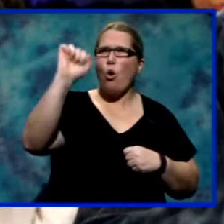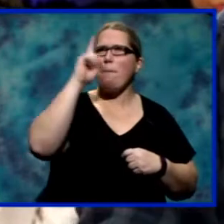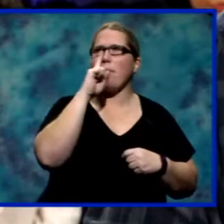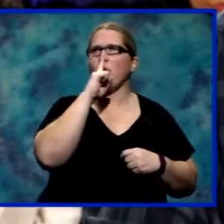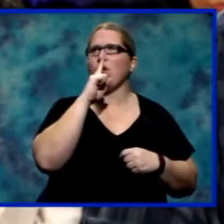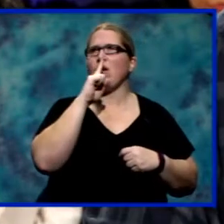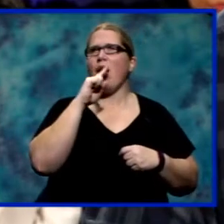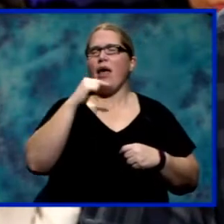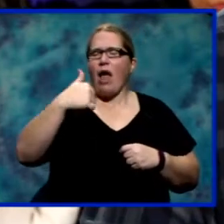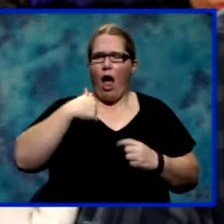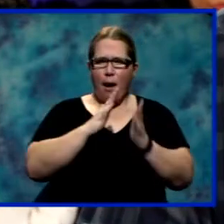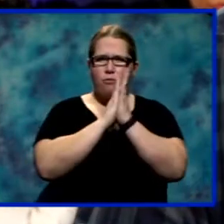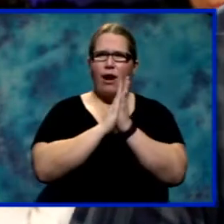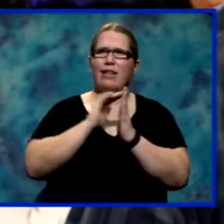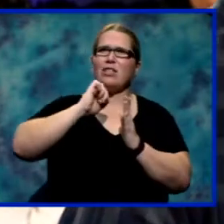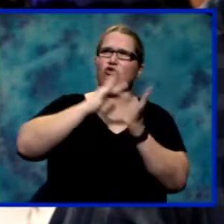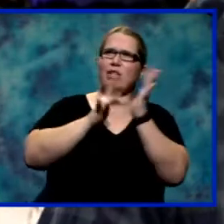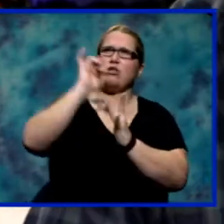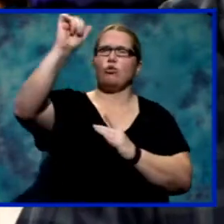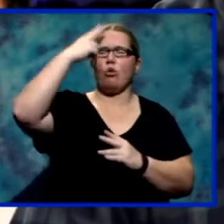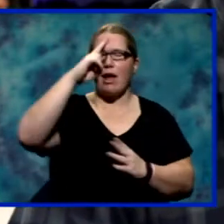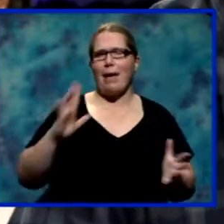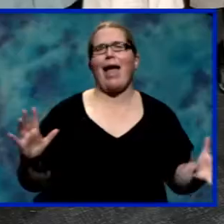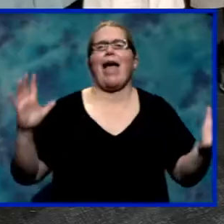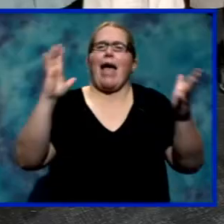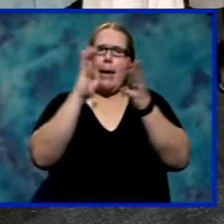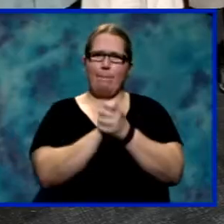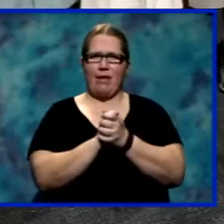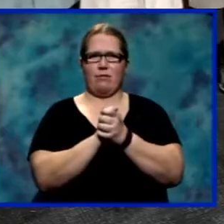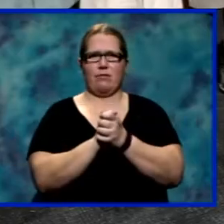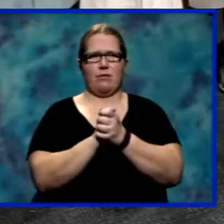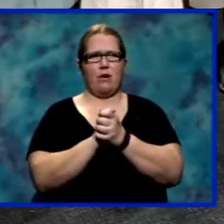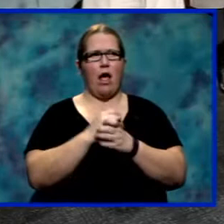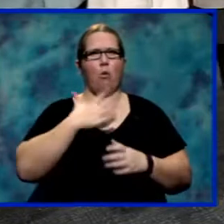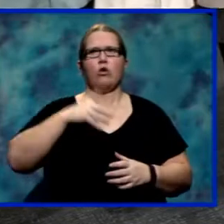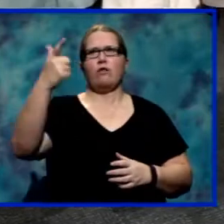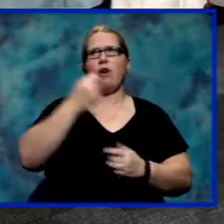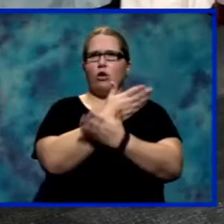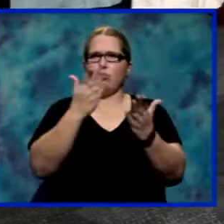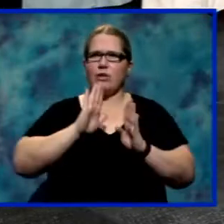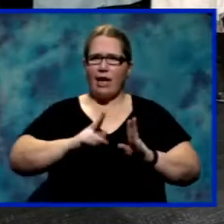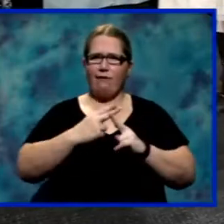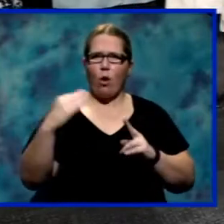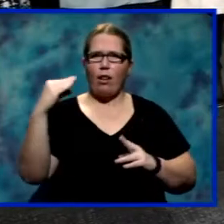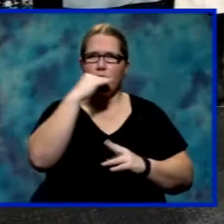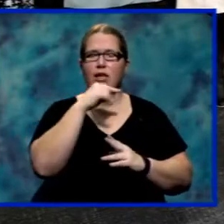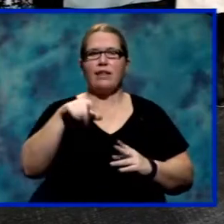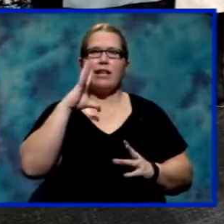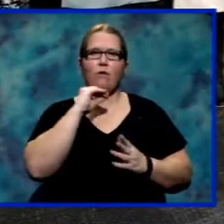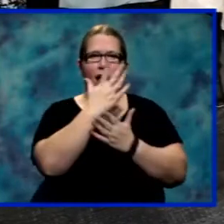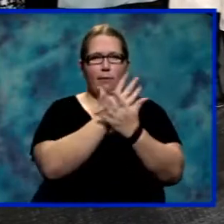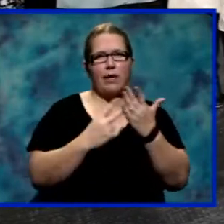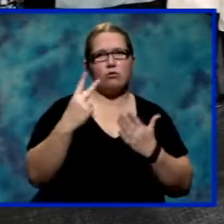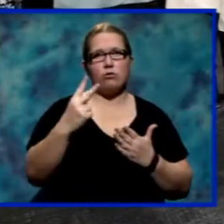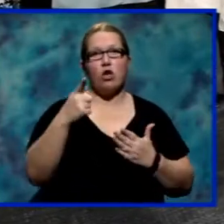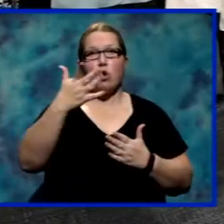that, Jesus, in your name, amen. I want to invite you to stay for lunch for this afternoon, 2:30. And if you want to be